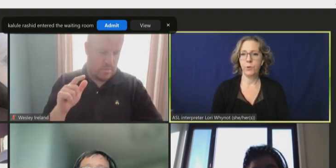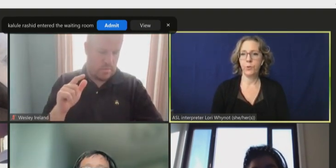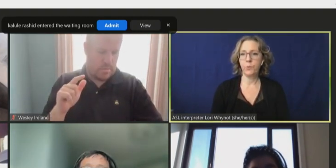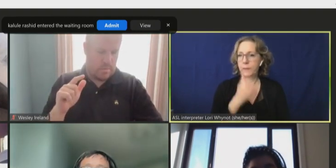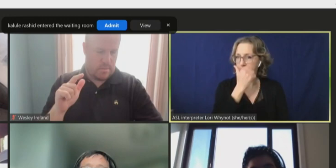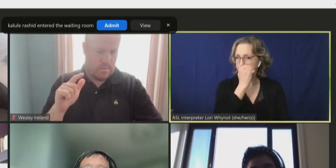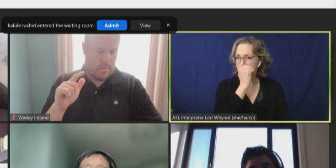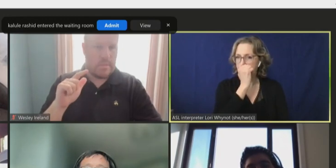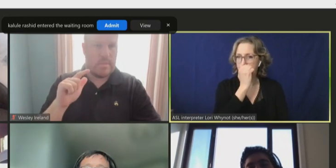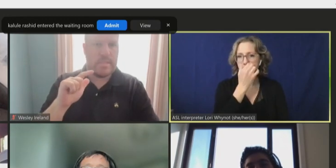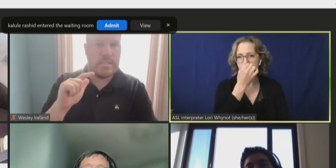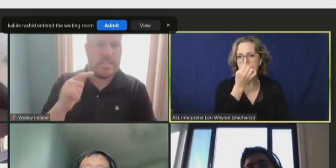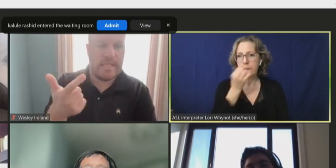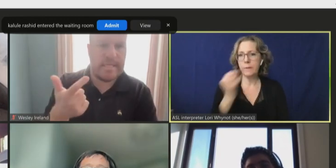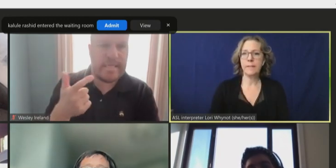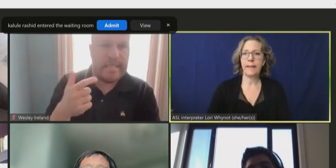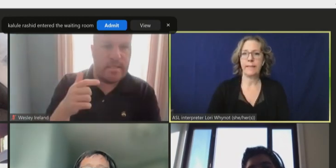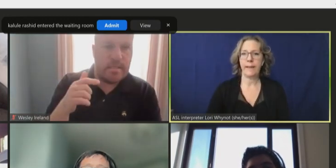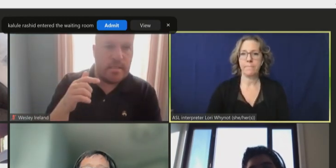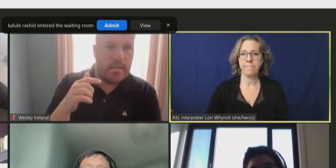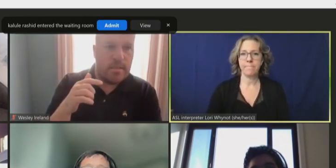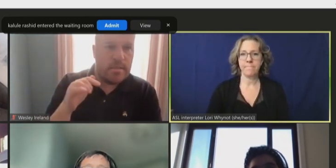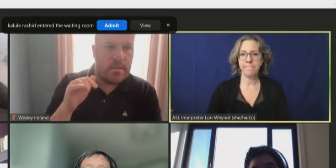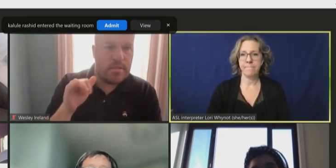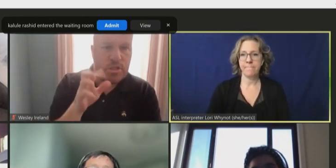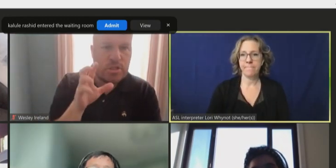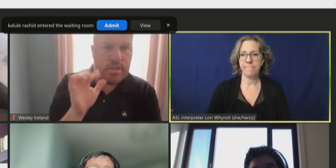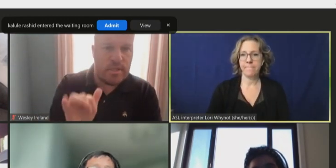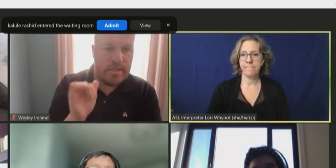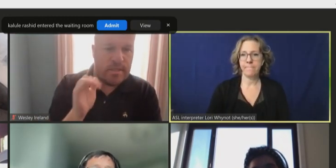And who would like to second that?